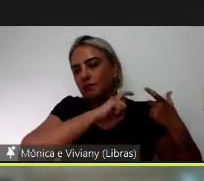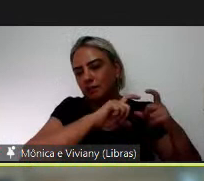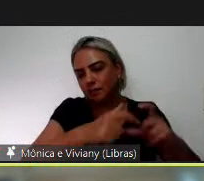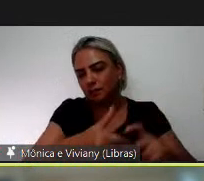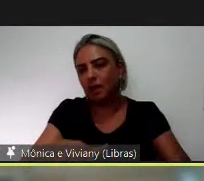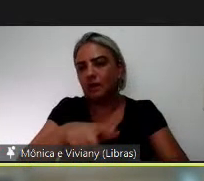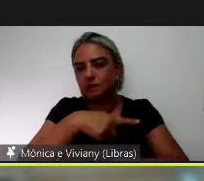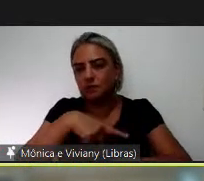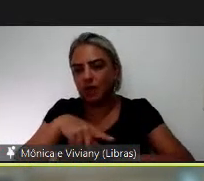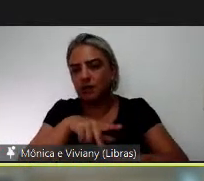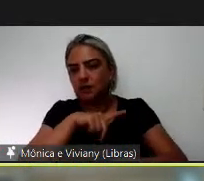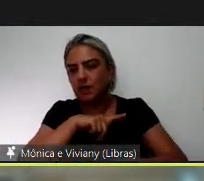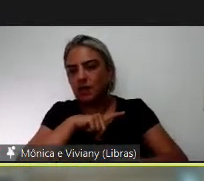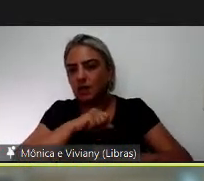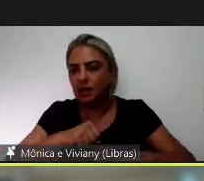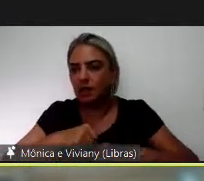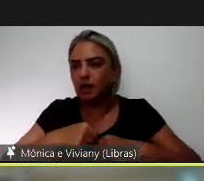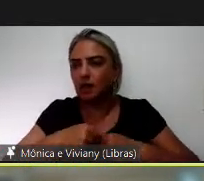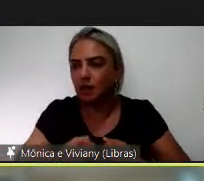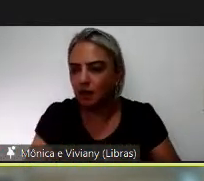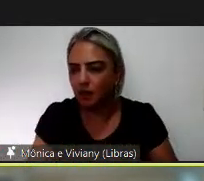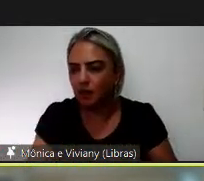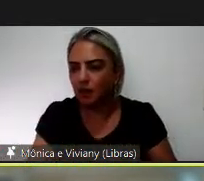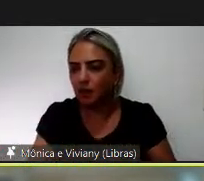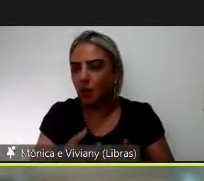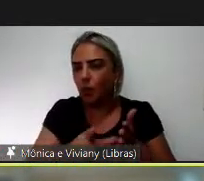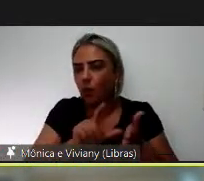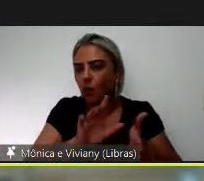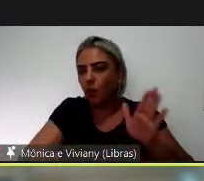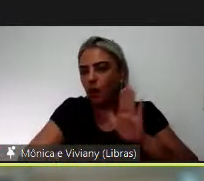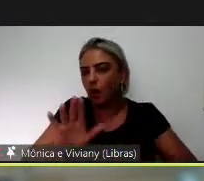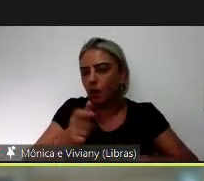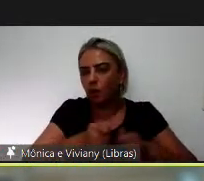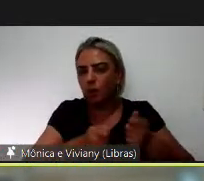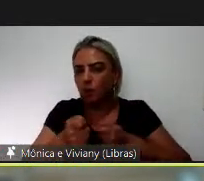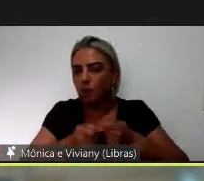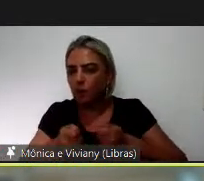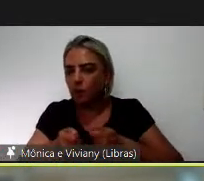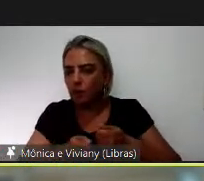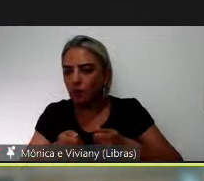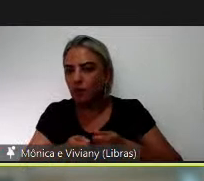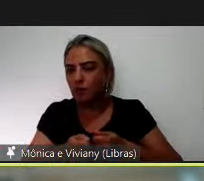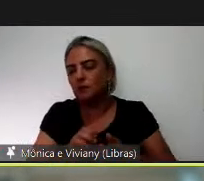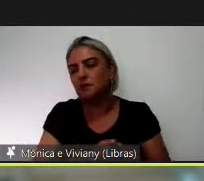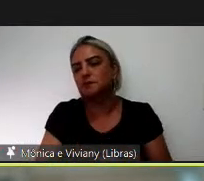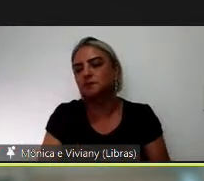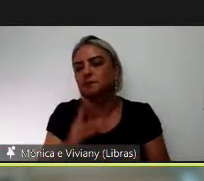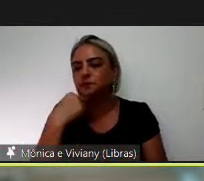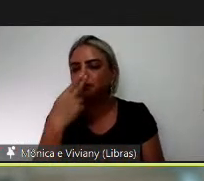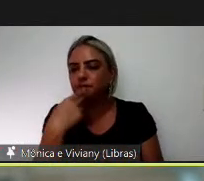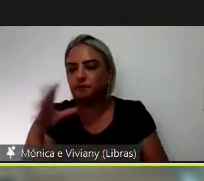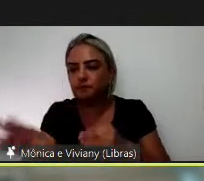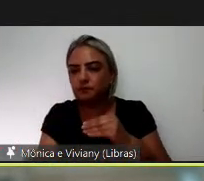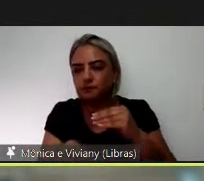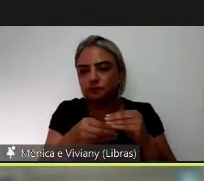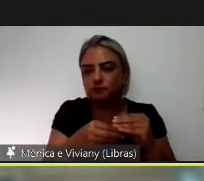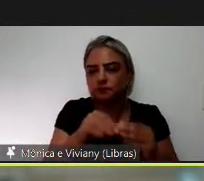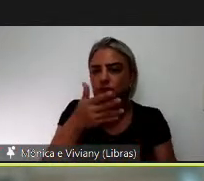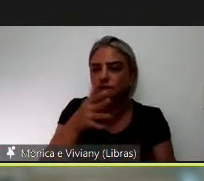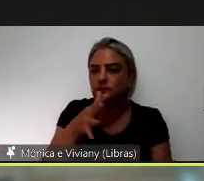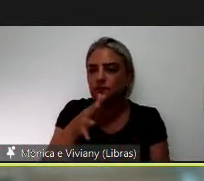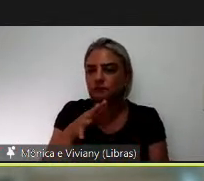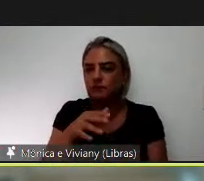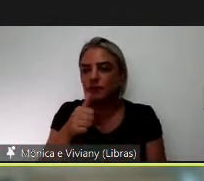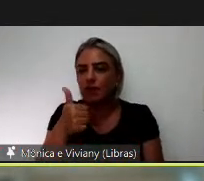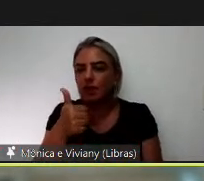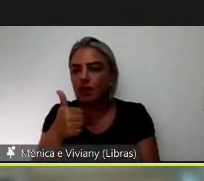the traditional that most of country has to prevent the